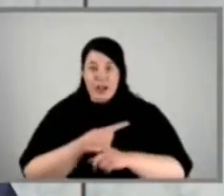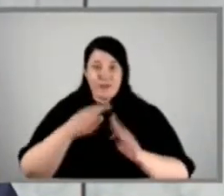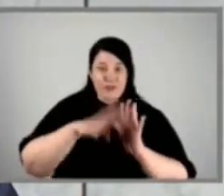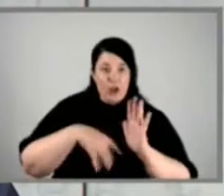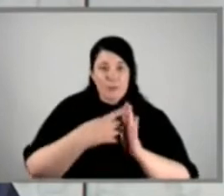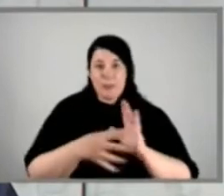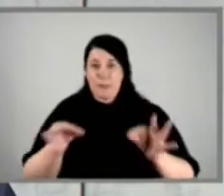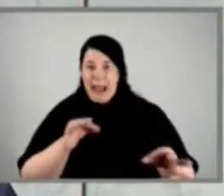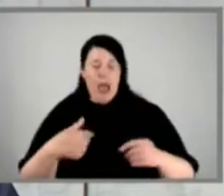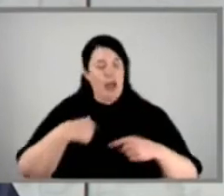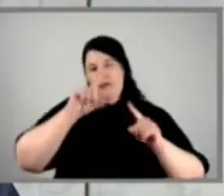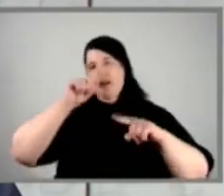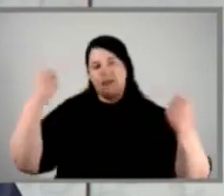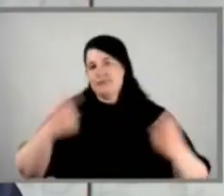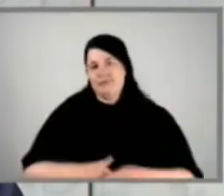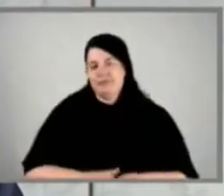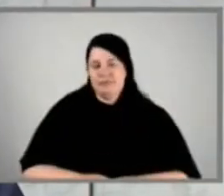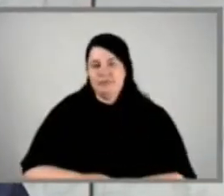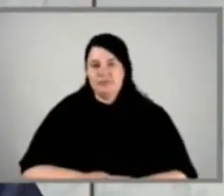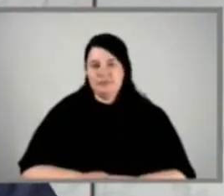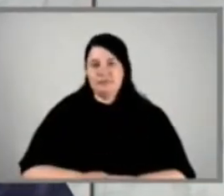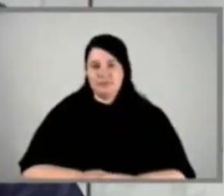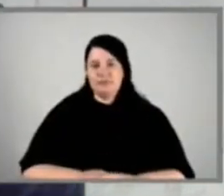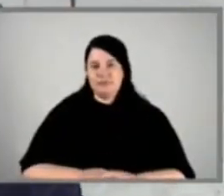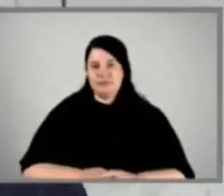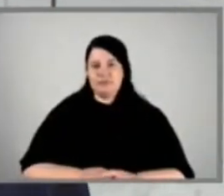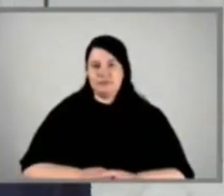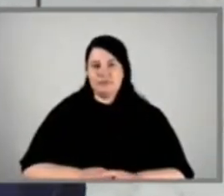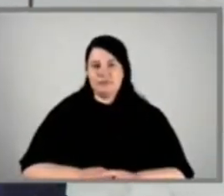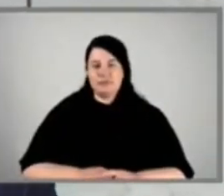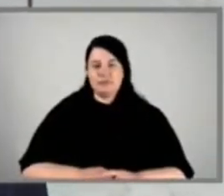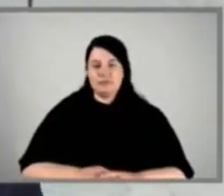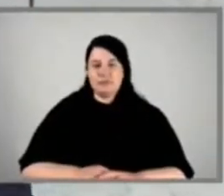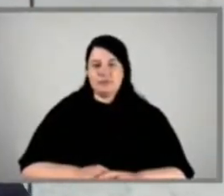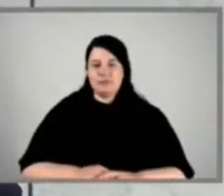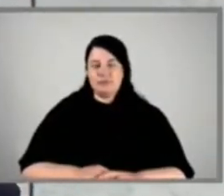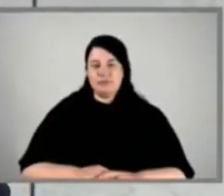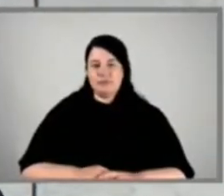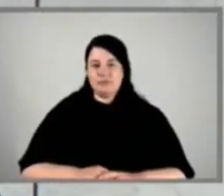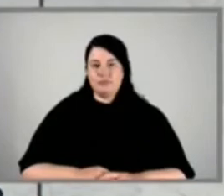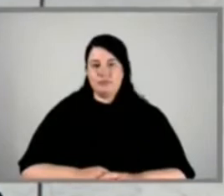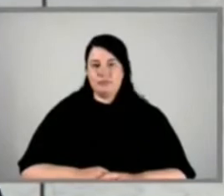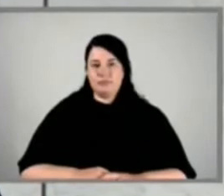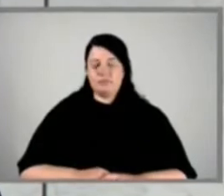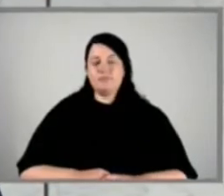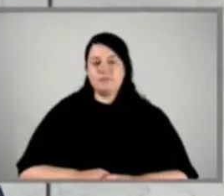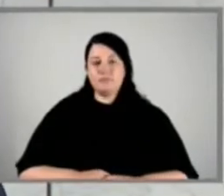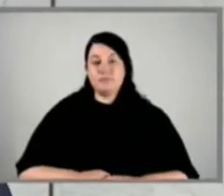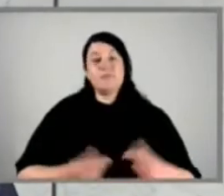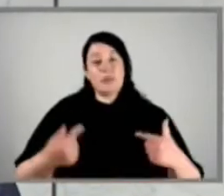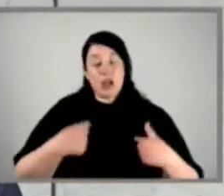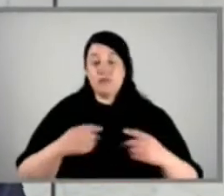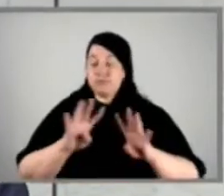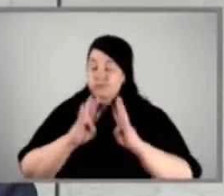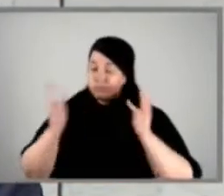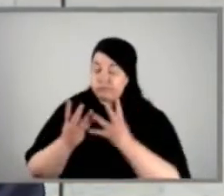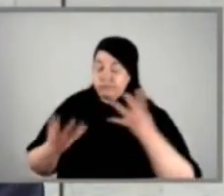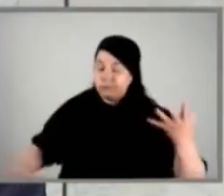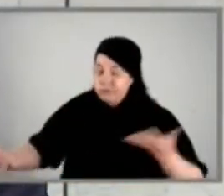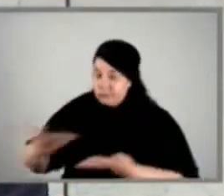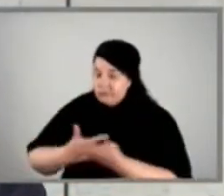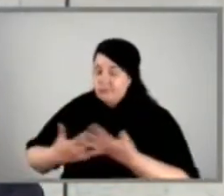through, I suppose, a force of national interest. We've been able to get to the agreement that we have, and I